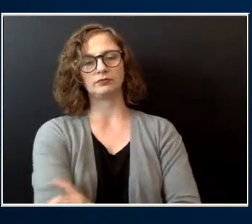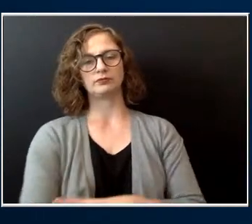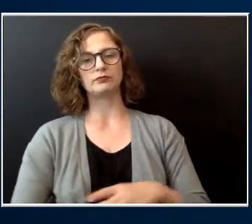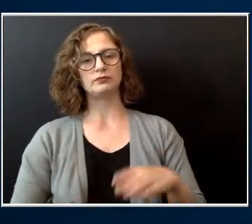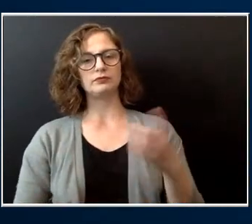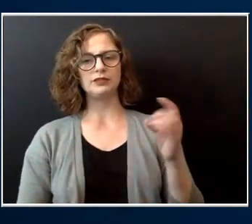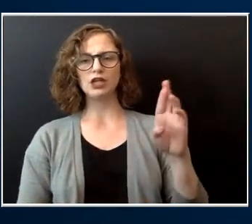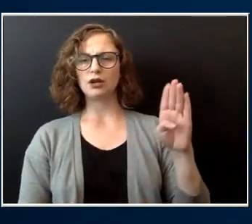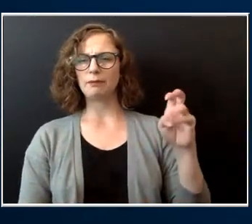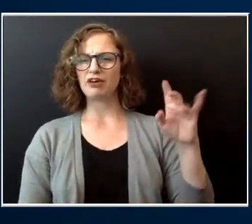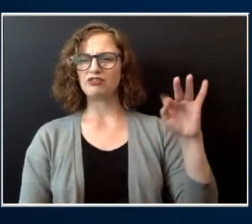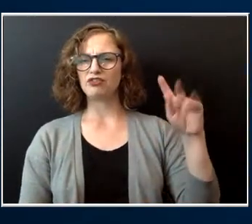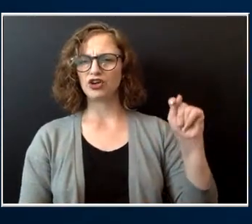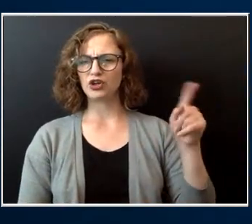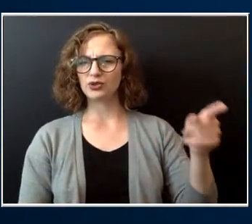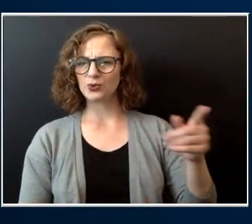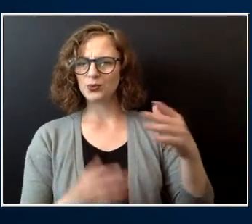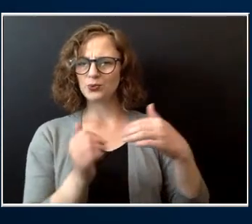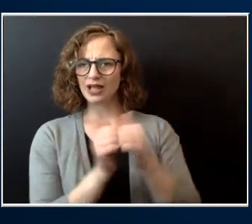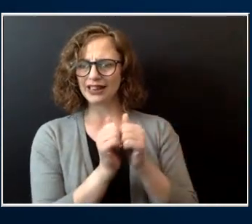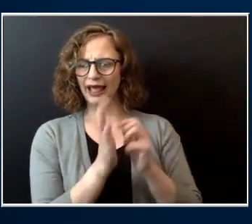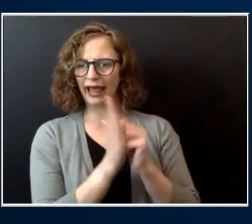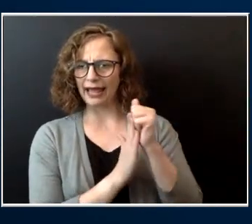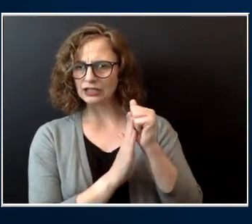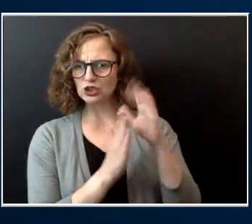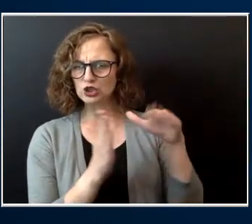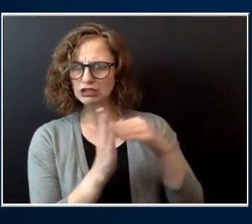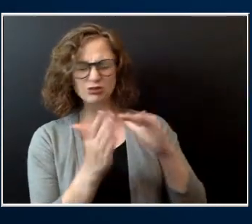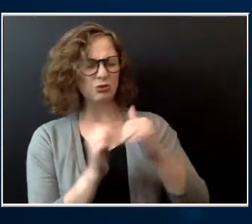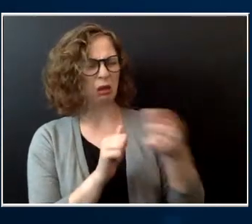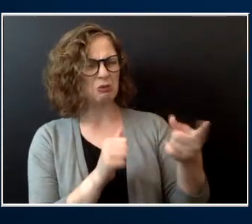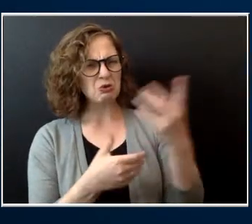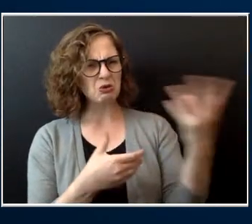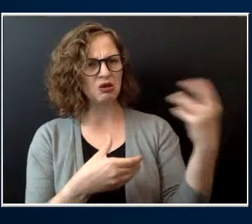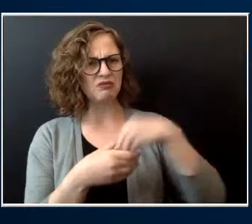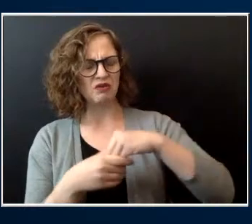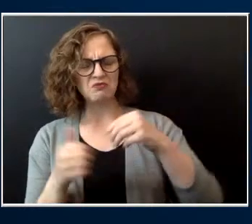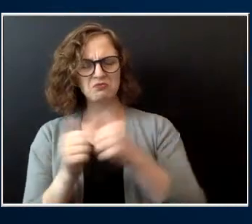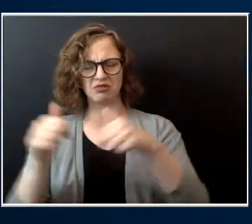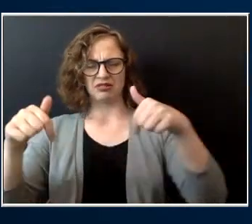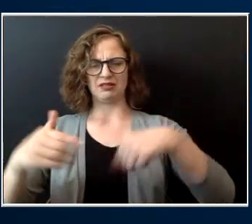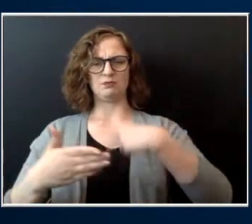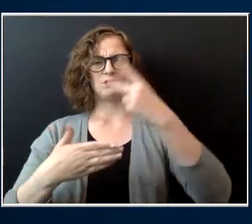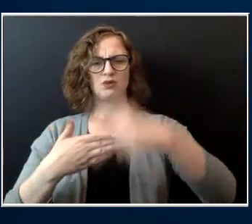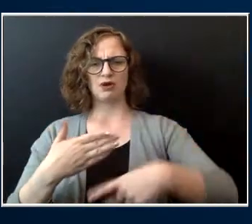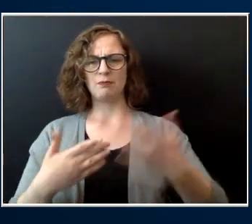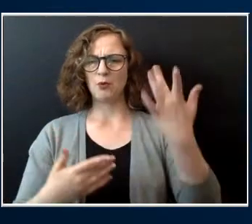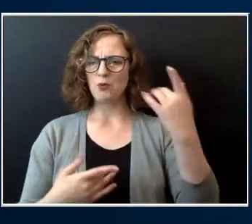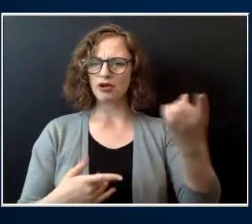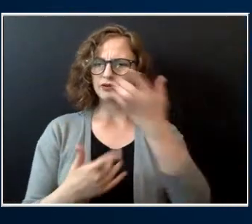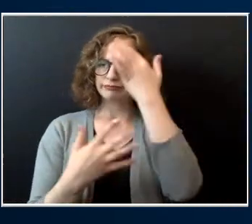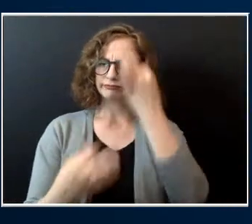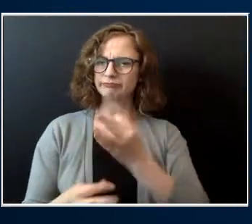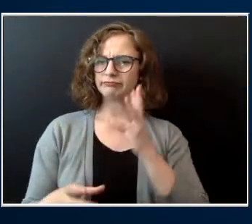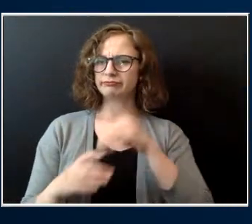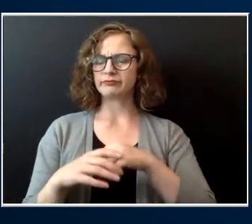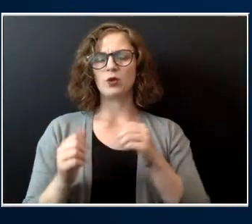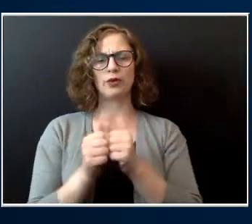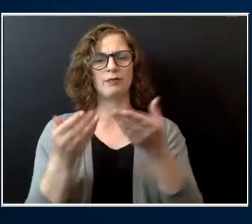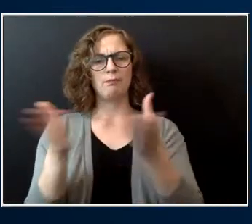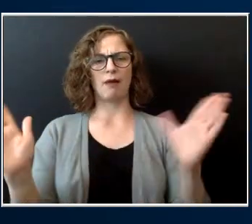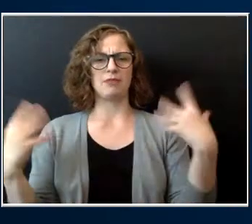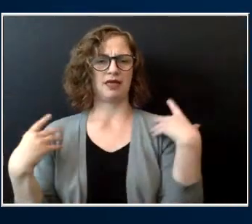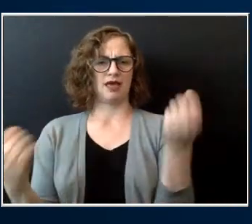involved with this program? And what motivated Dr. Beffert to get involved in public health? How does it relate to her work